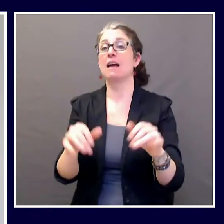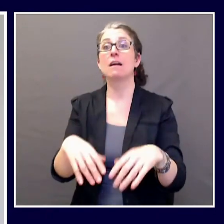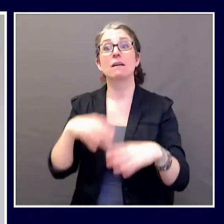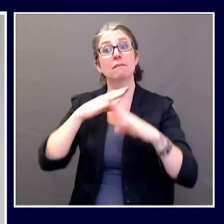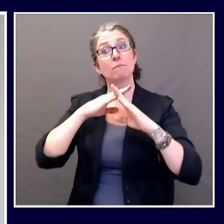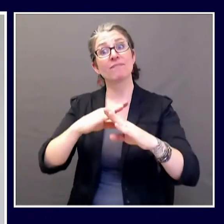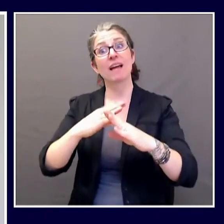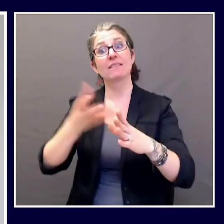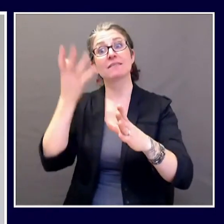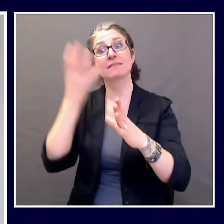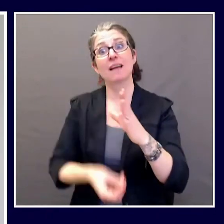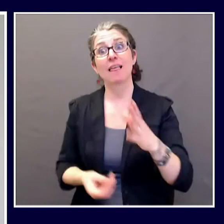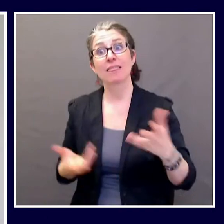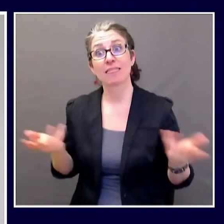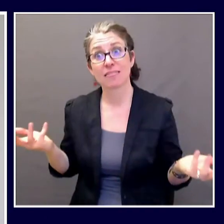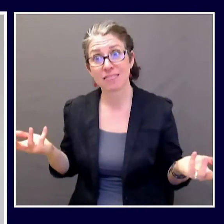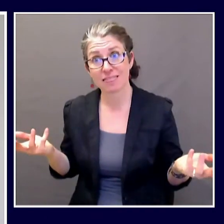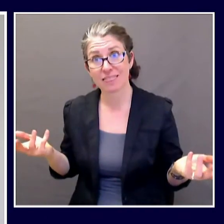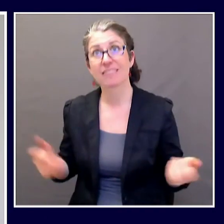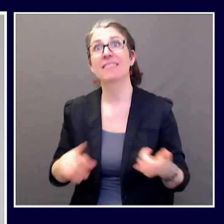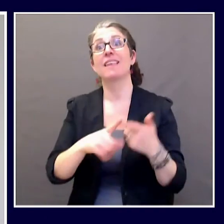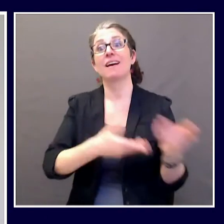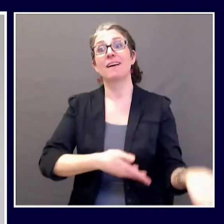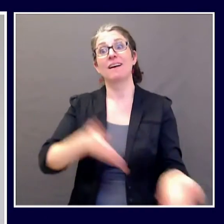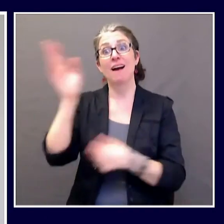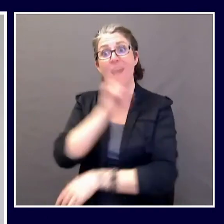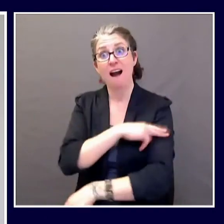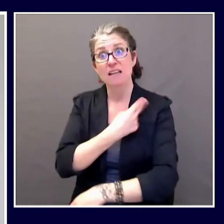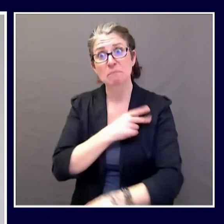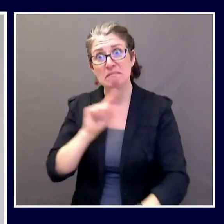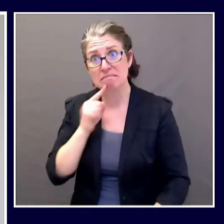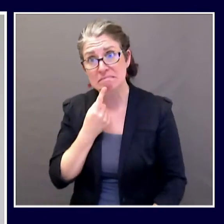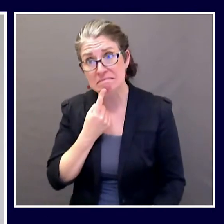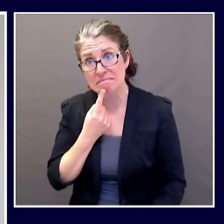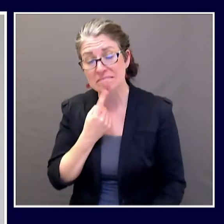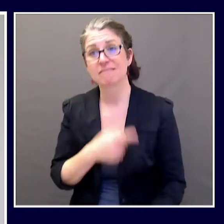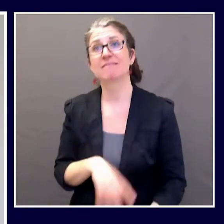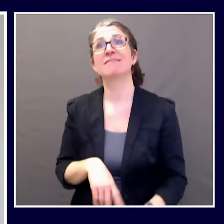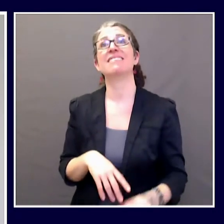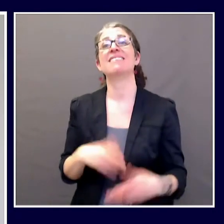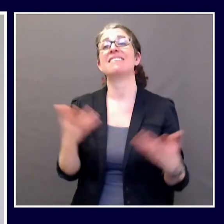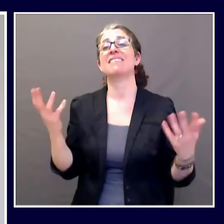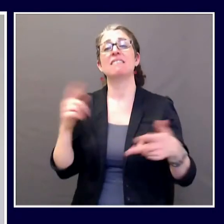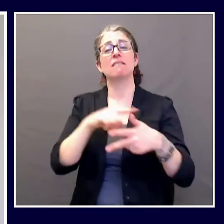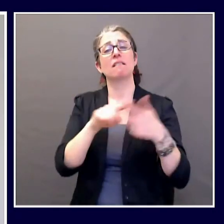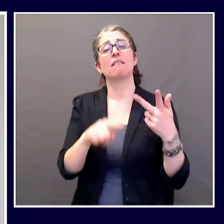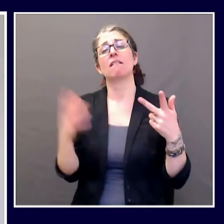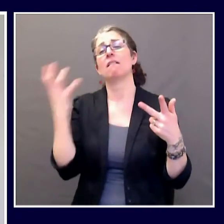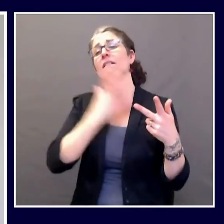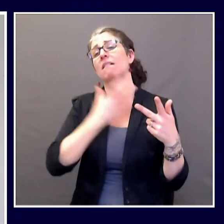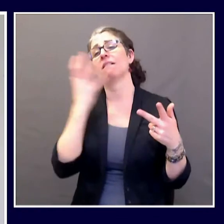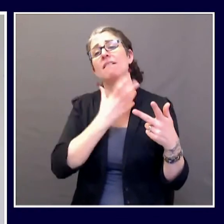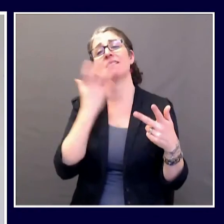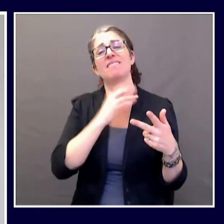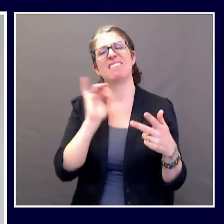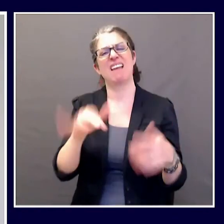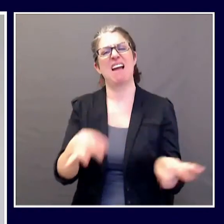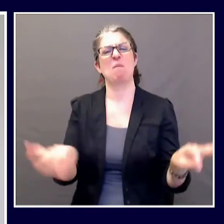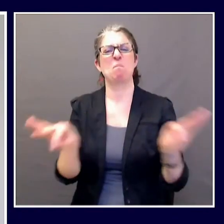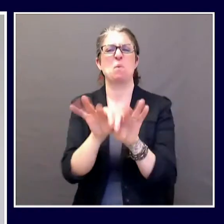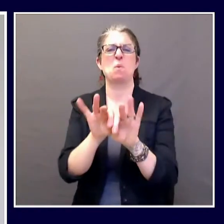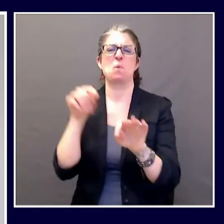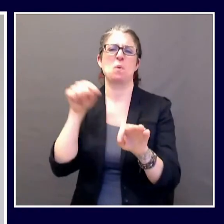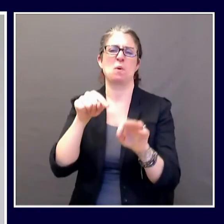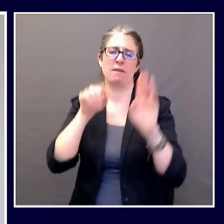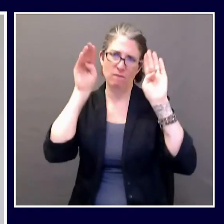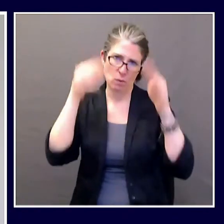other vaccinated folks, some degree of caution is still warranted. You're going out, you're going to the store, wearing a mask is still the right thing to